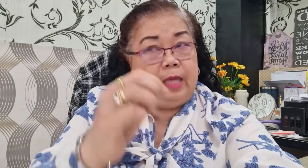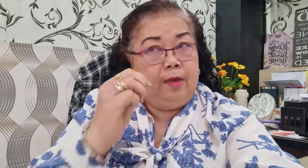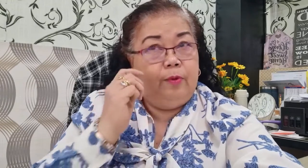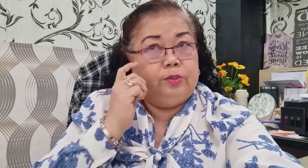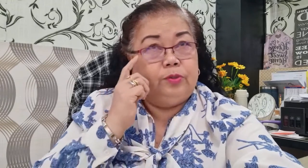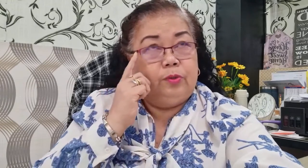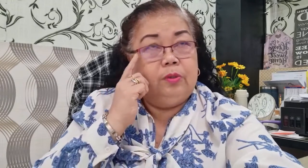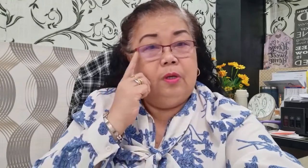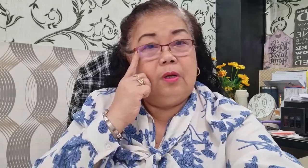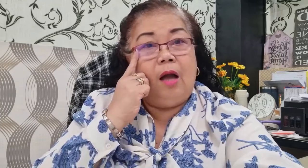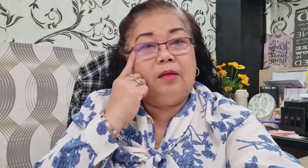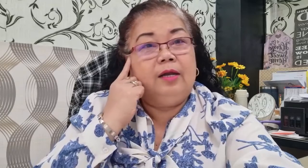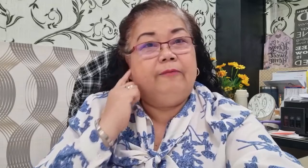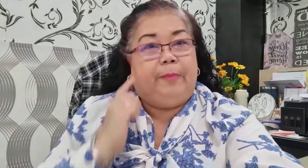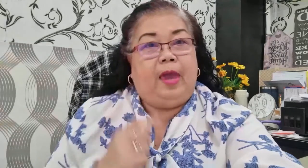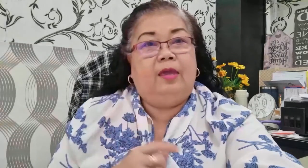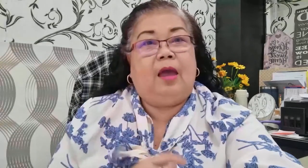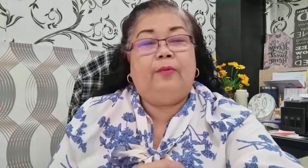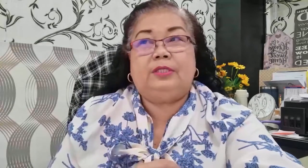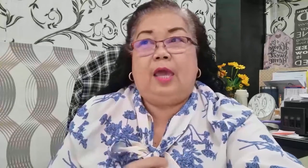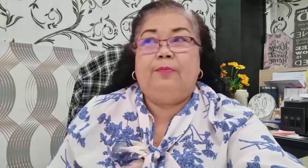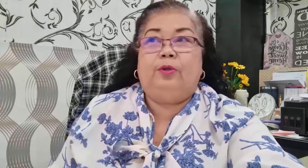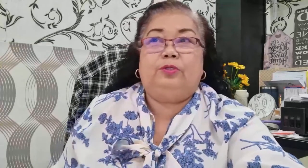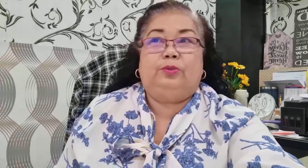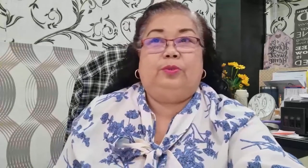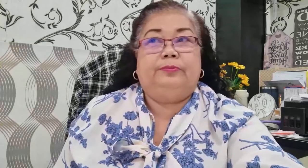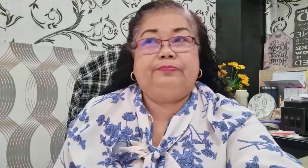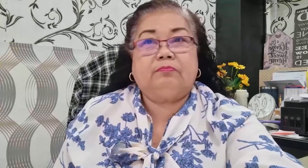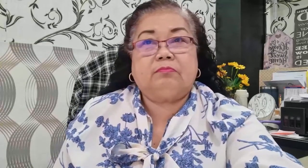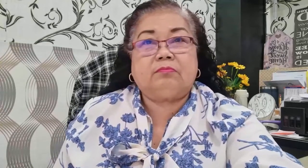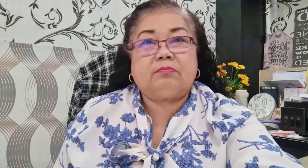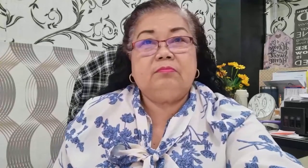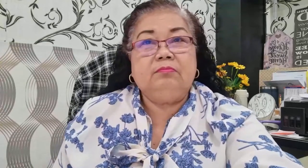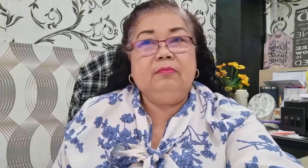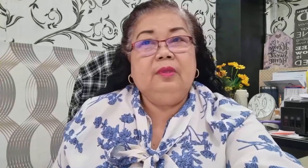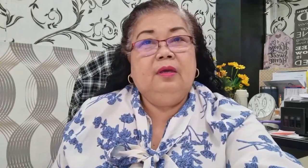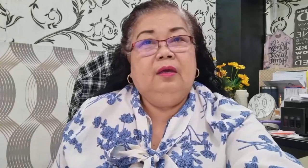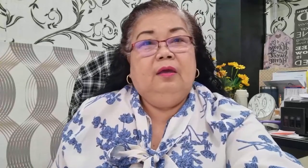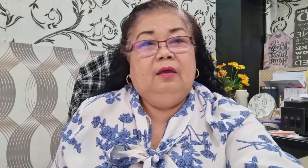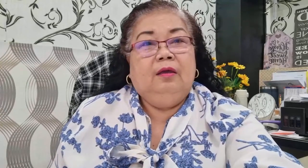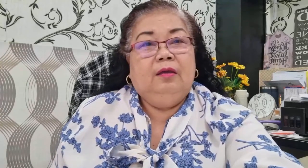I was able to conquer the pain. I was able